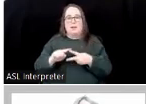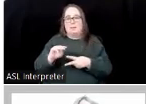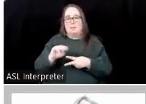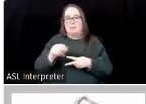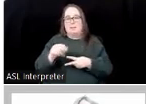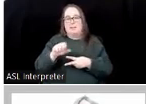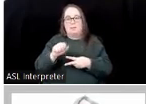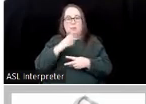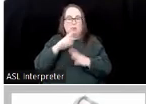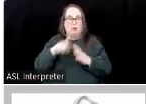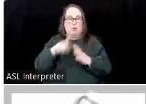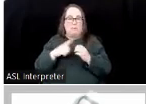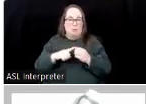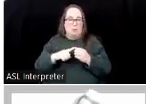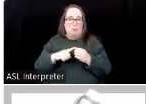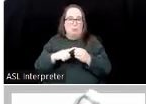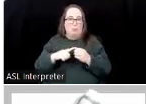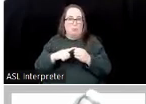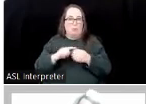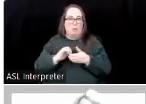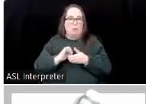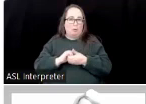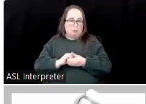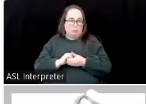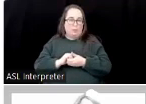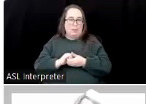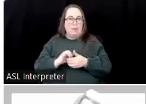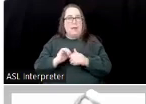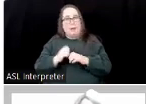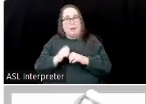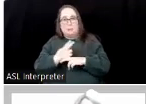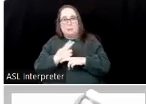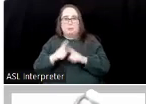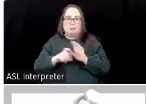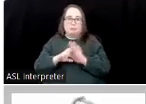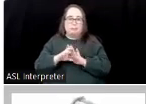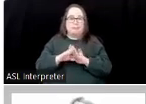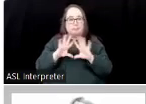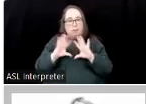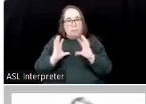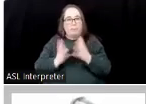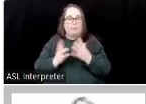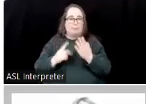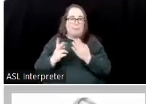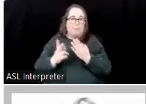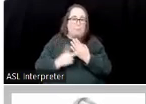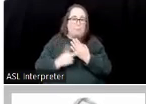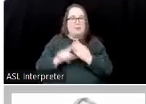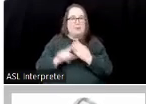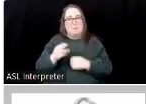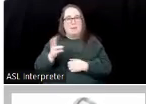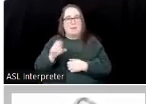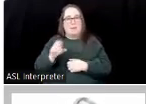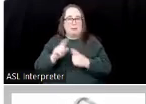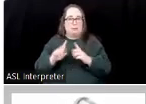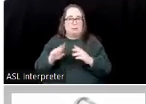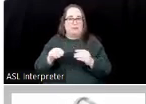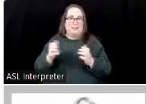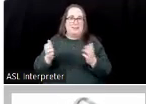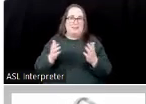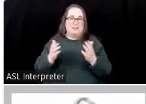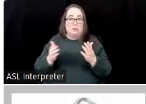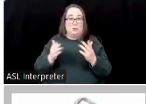about those partnerships and how they've been used to develop comprehensive programs and pathways to services. I'll hand